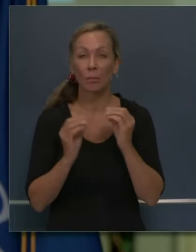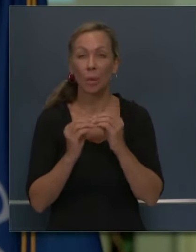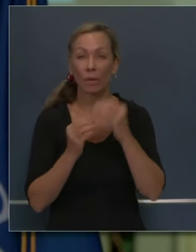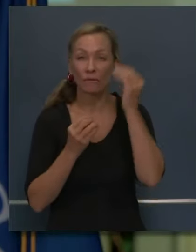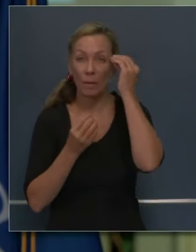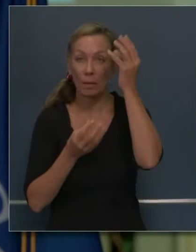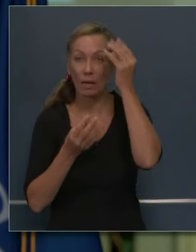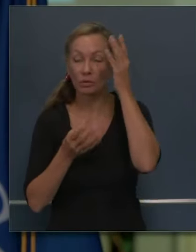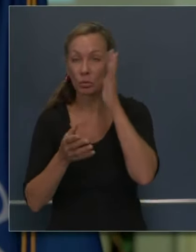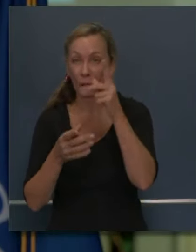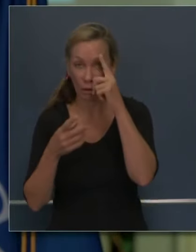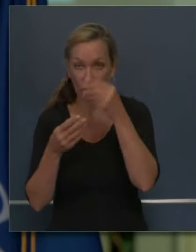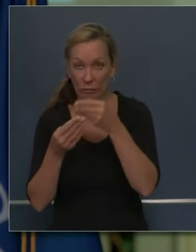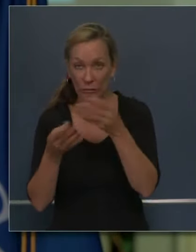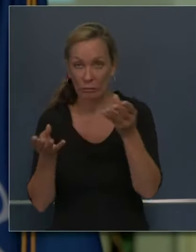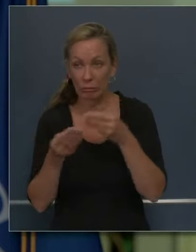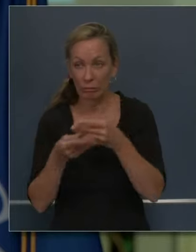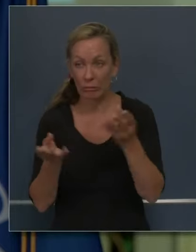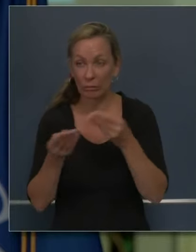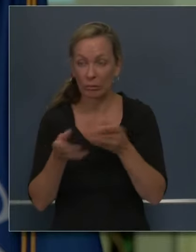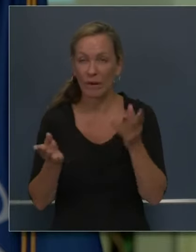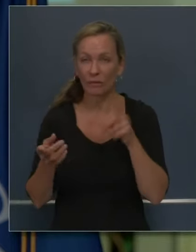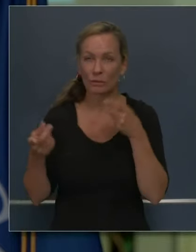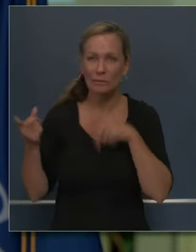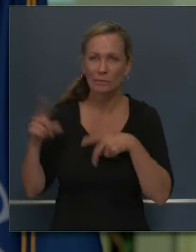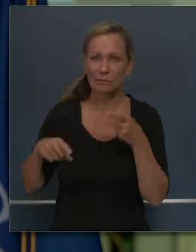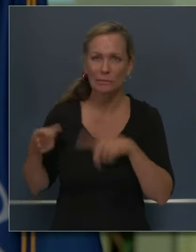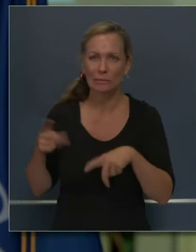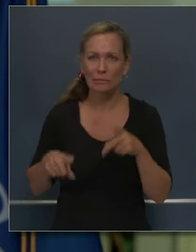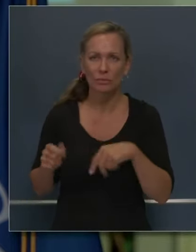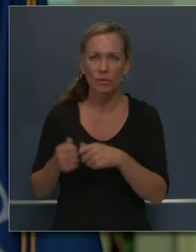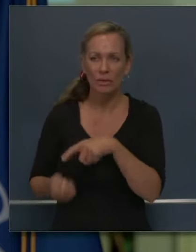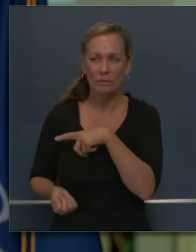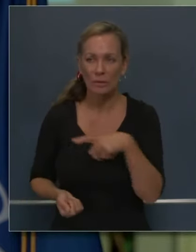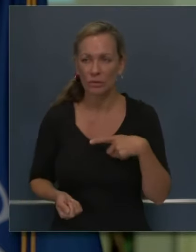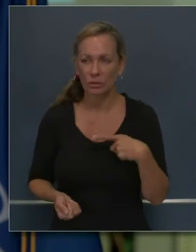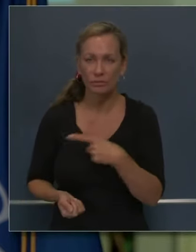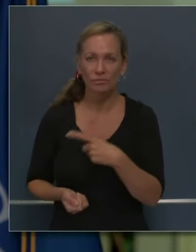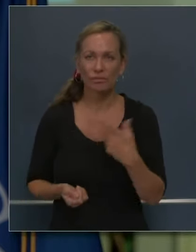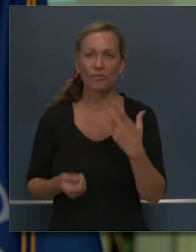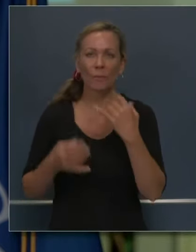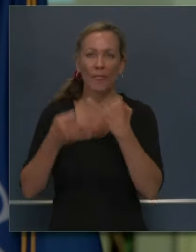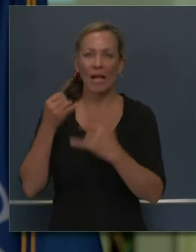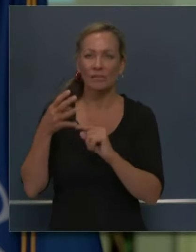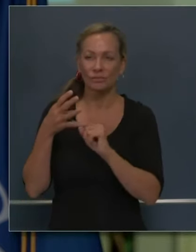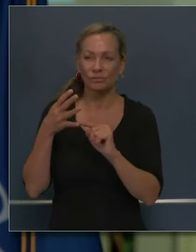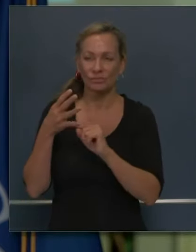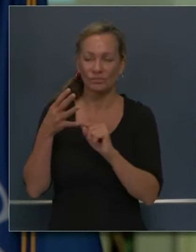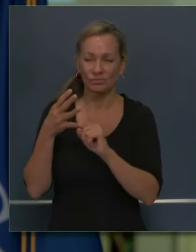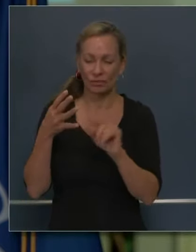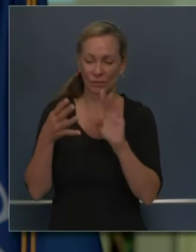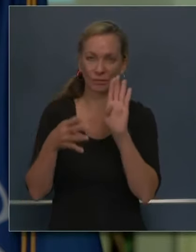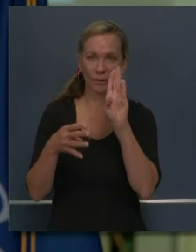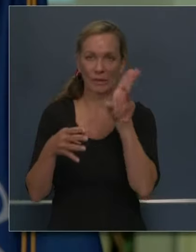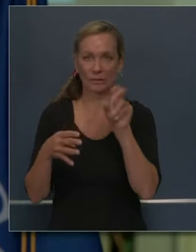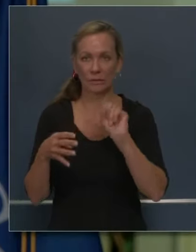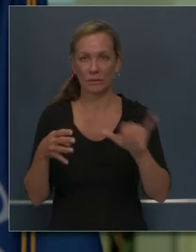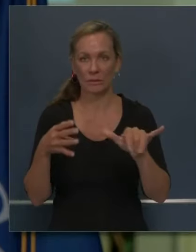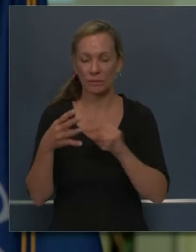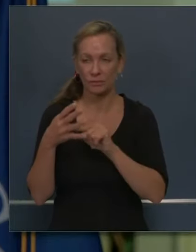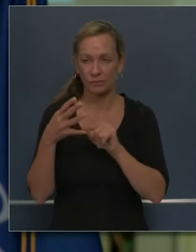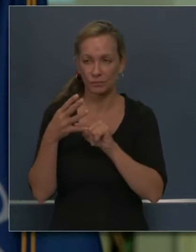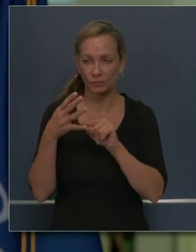efforts. And certainly we will have a very busy week this week in terms of accommodating everybody's needs and landing where we